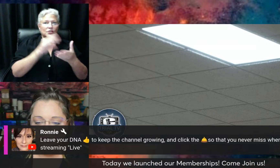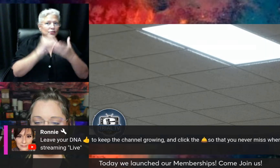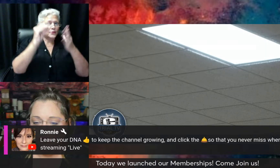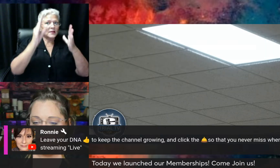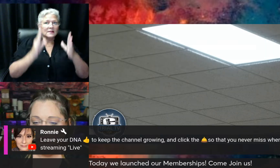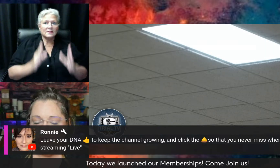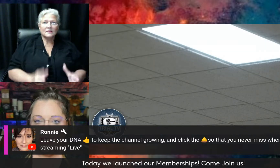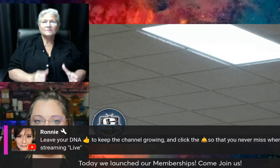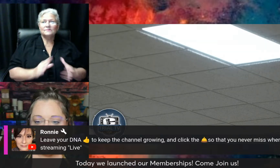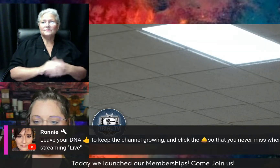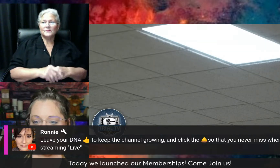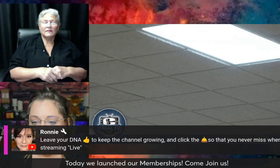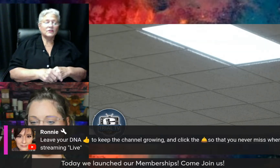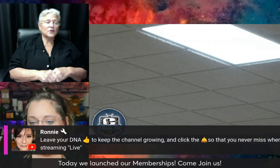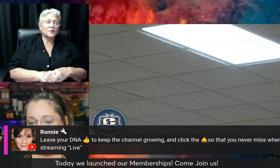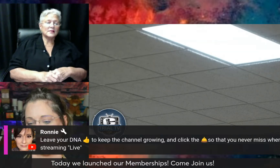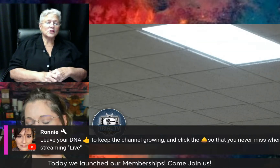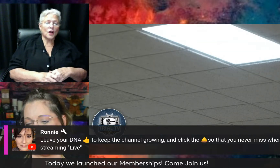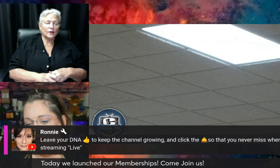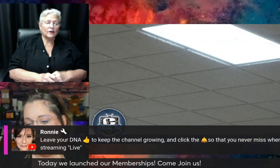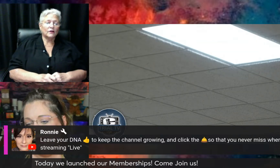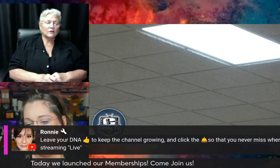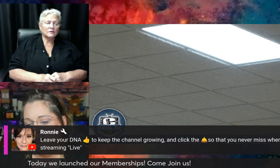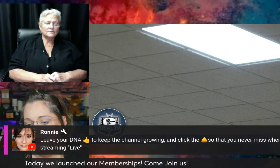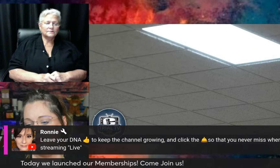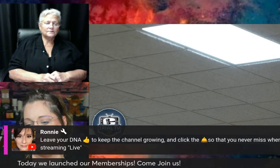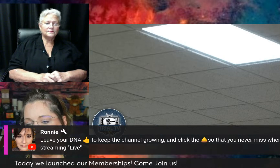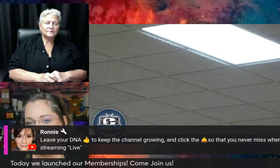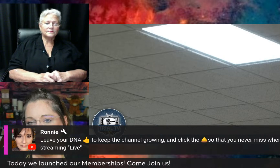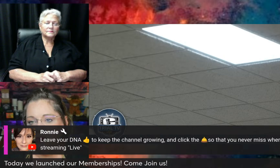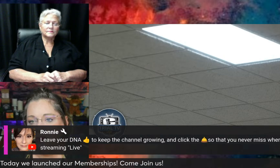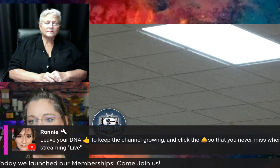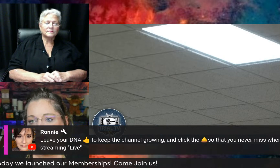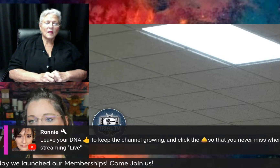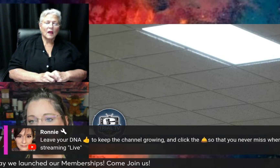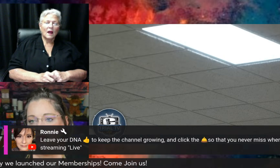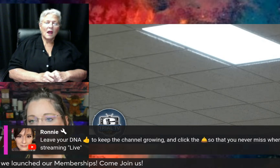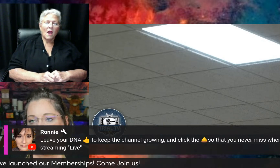a student, even though that's not a